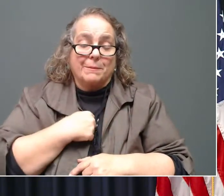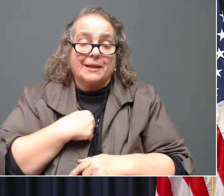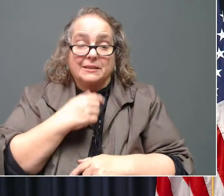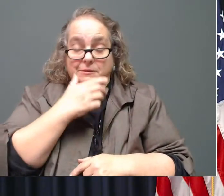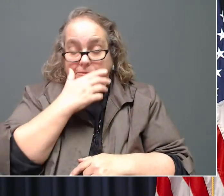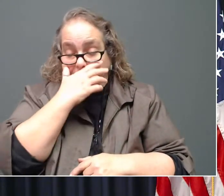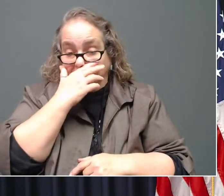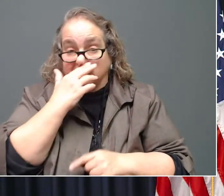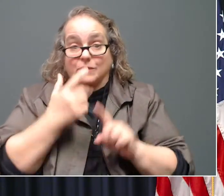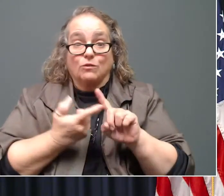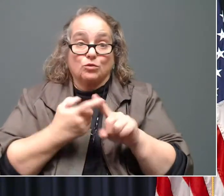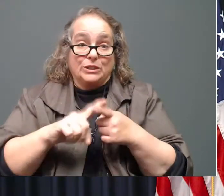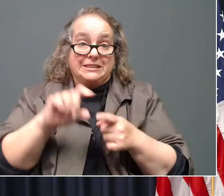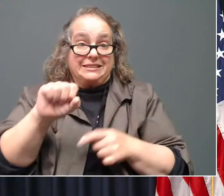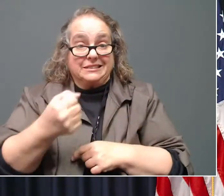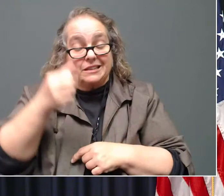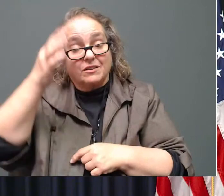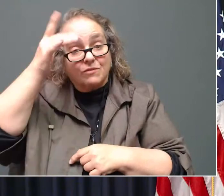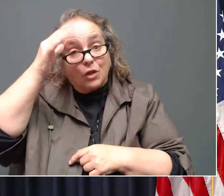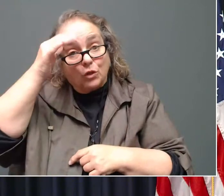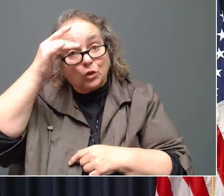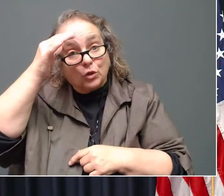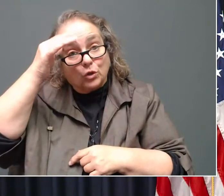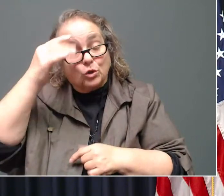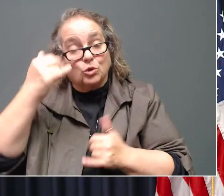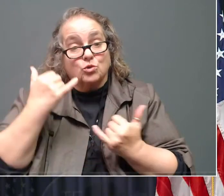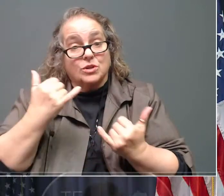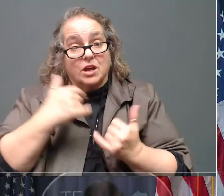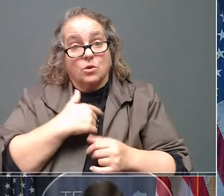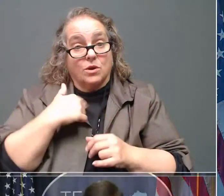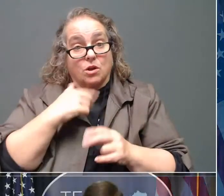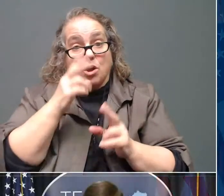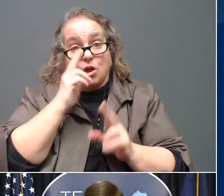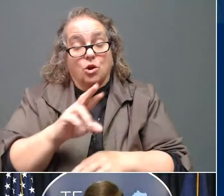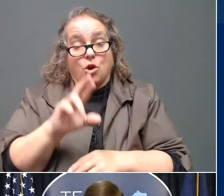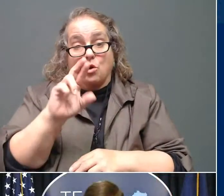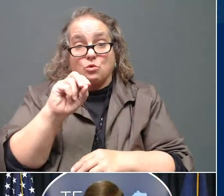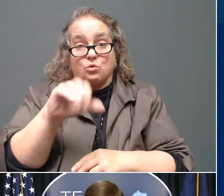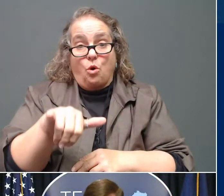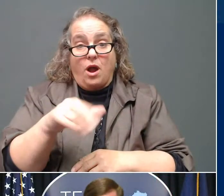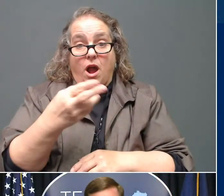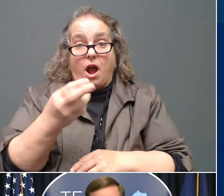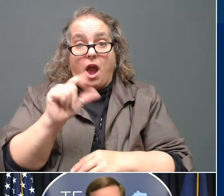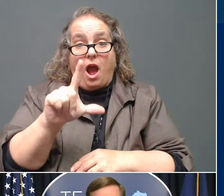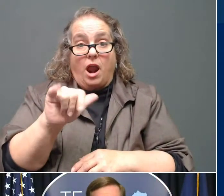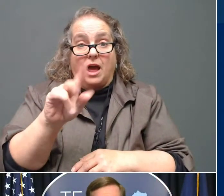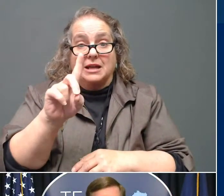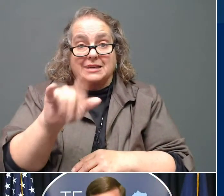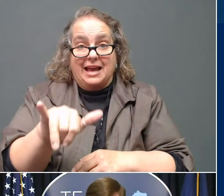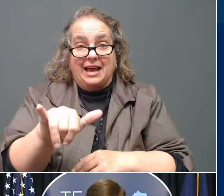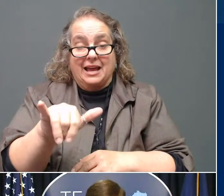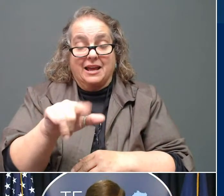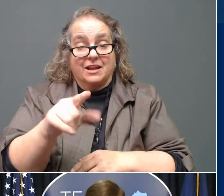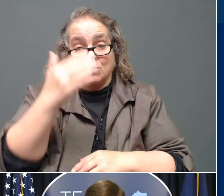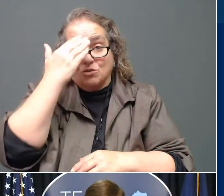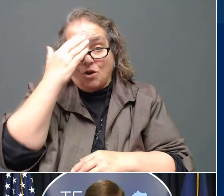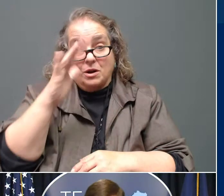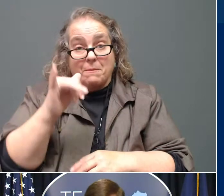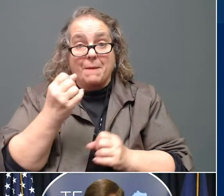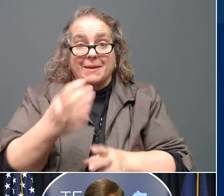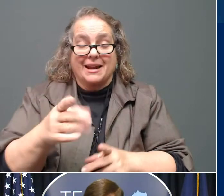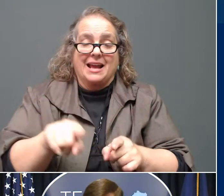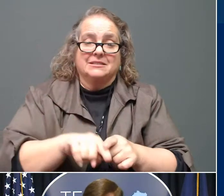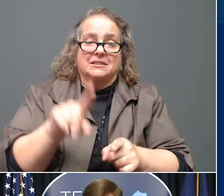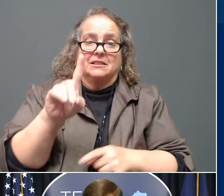dad. Today we're honoring Roy Holliday, known by many as Doc. He